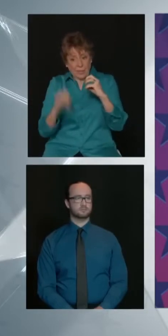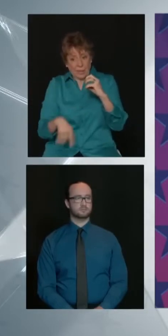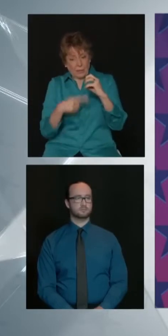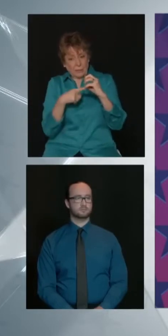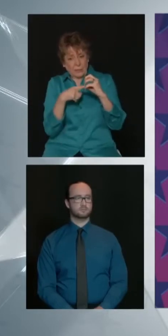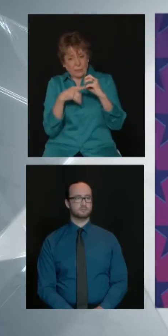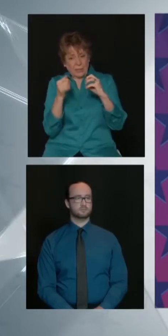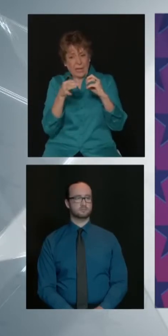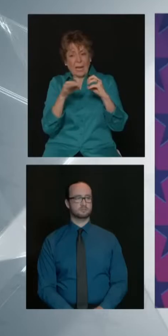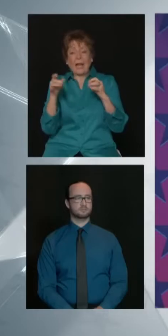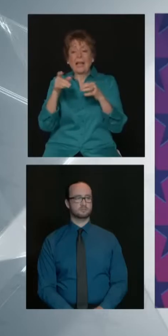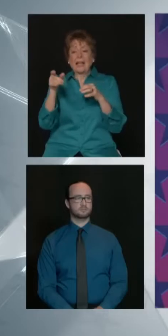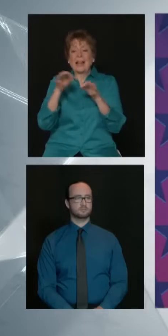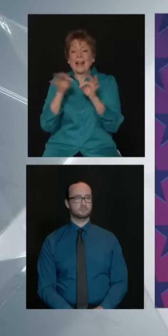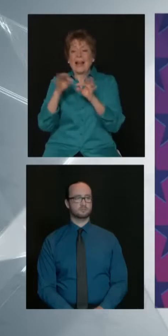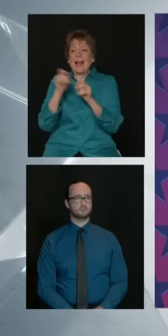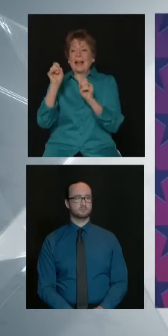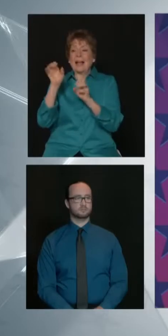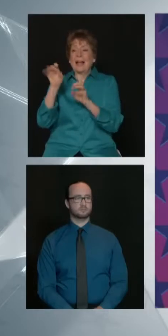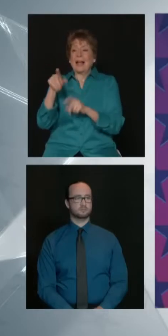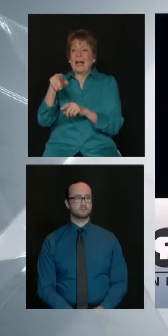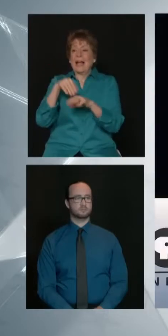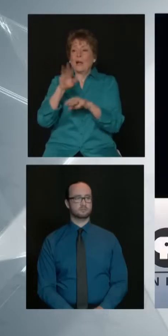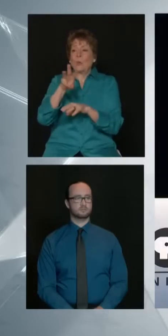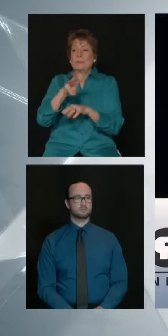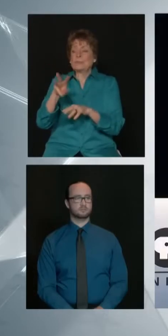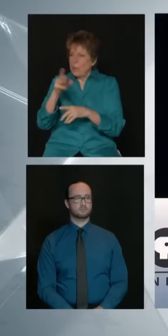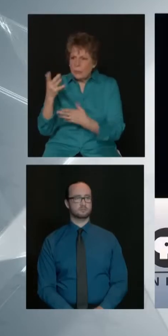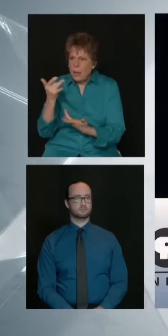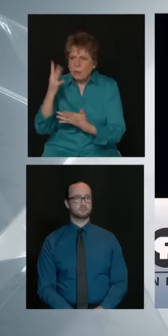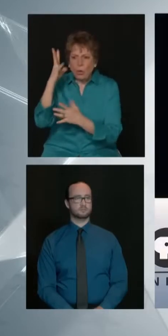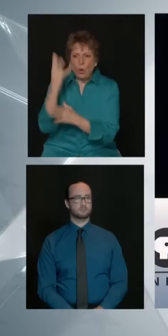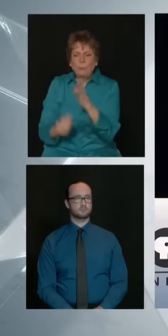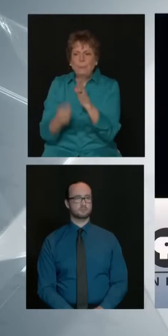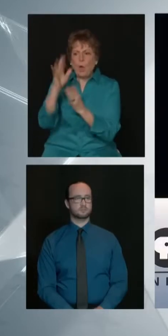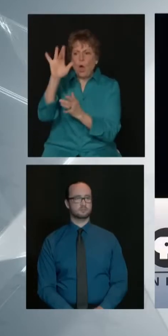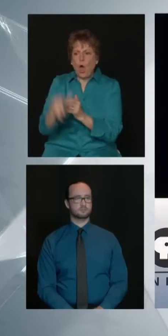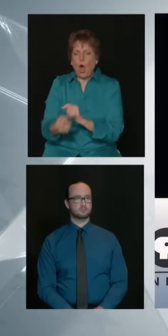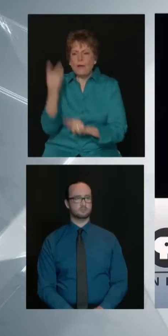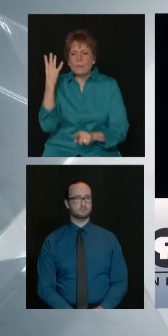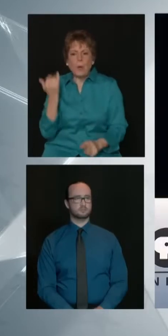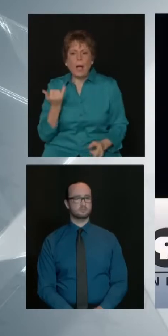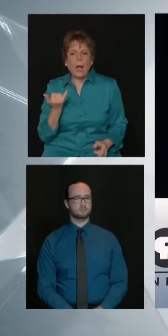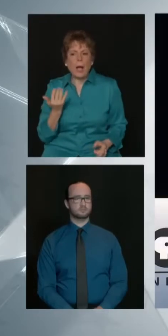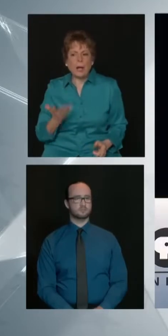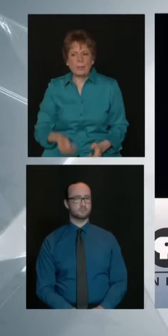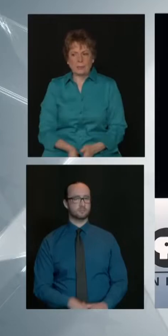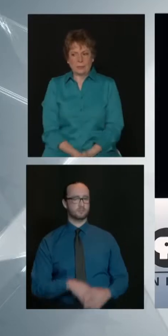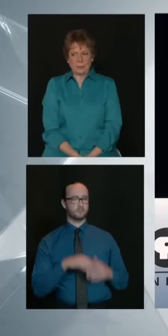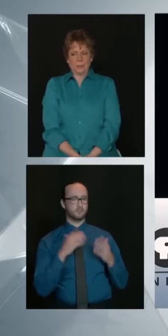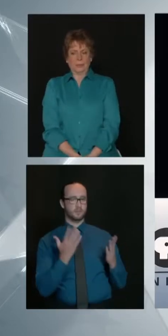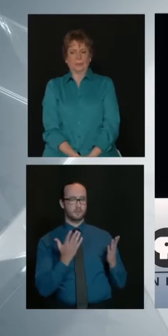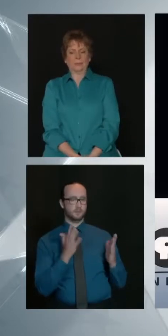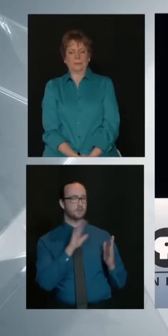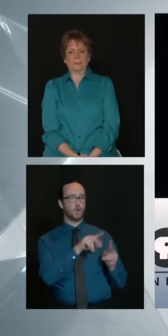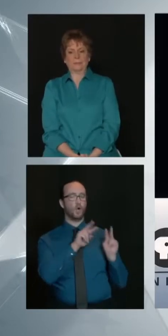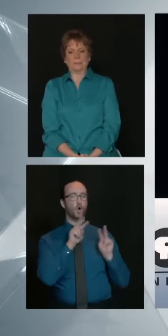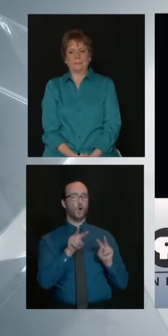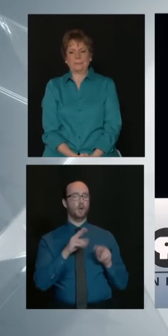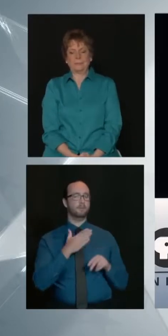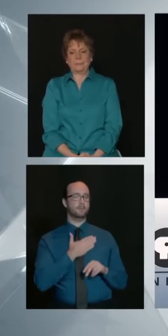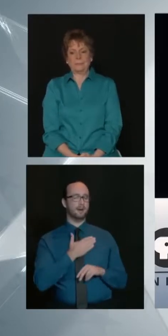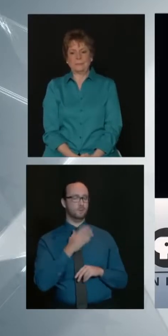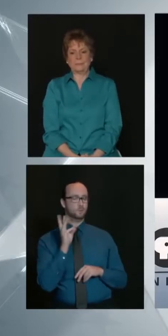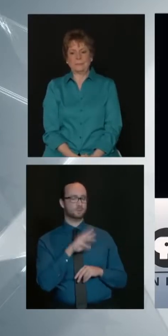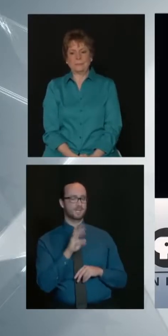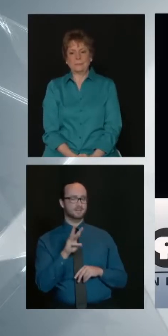your website. What's going on with that? I encourage people to go read my website now. It is still the most pro-life, most detailed agenda of any Senate candidate